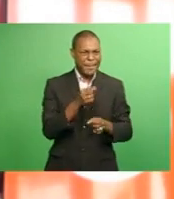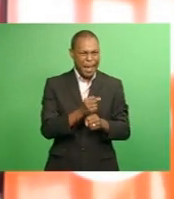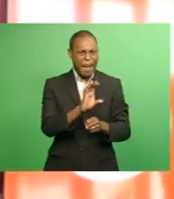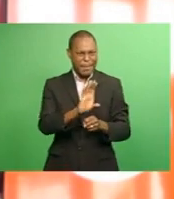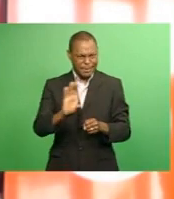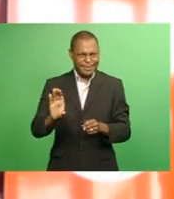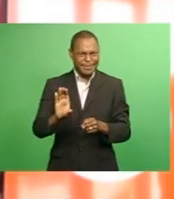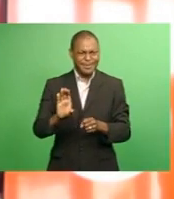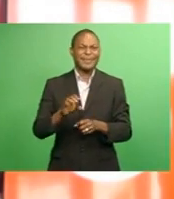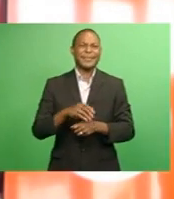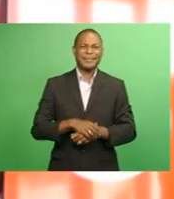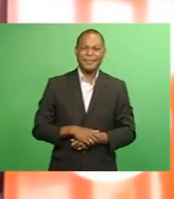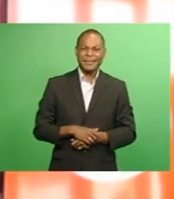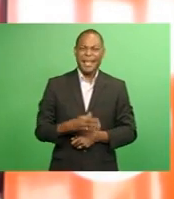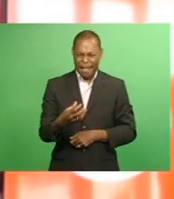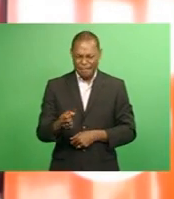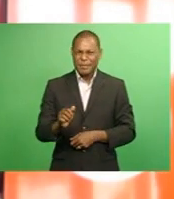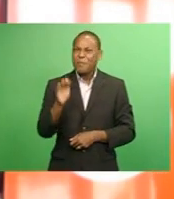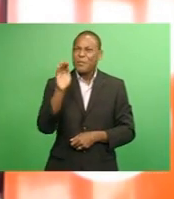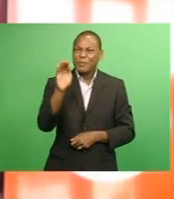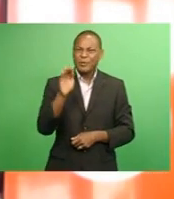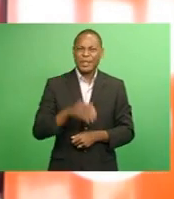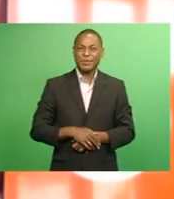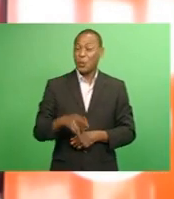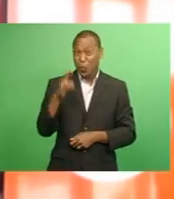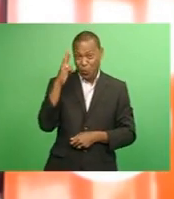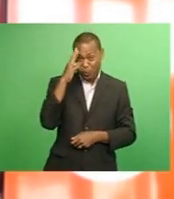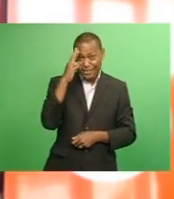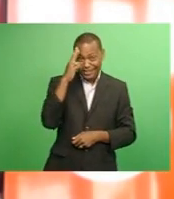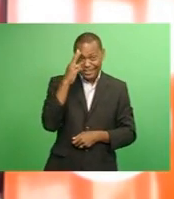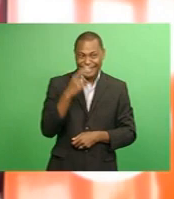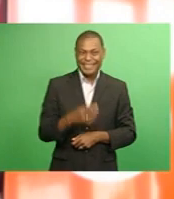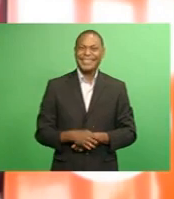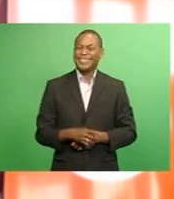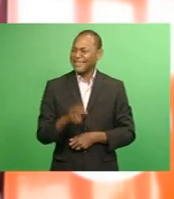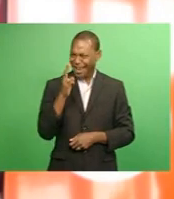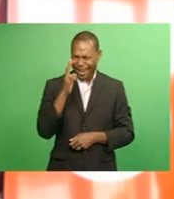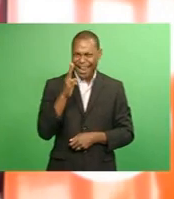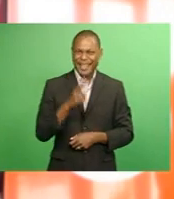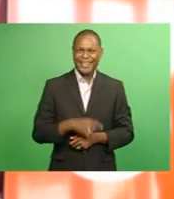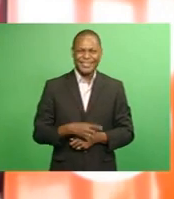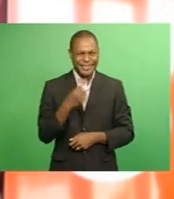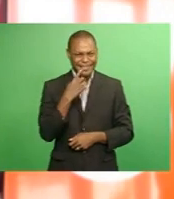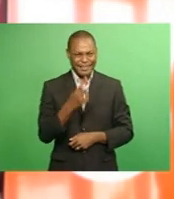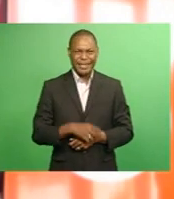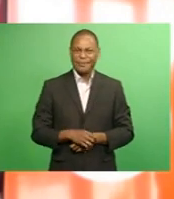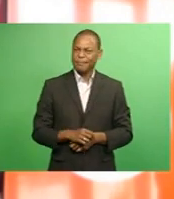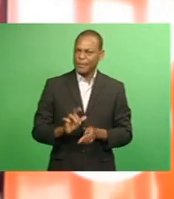ourselves in the future. So that's the reason why I said, okay, it's time we look at the situation, look at the